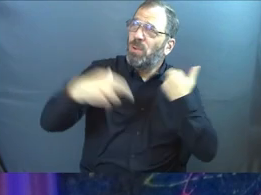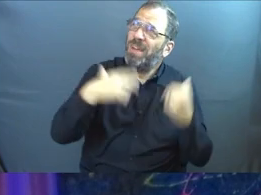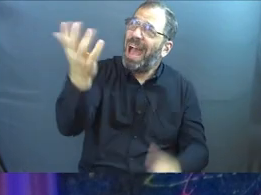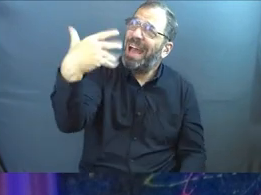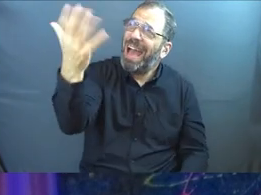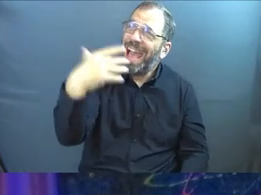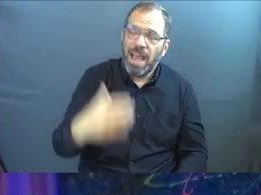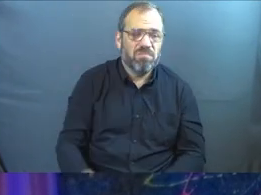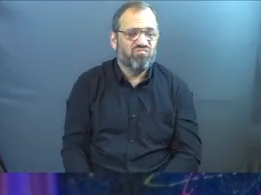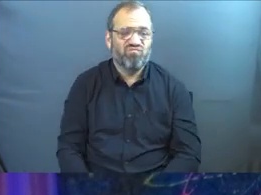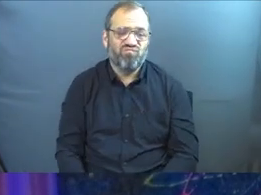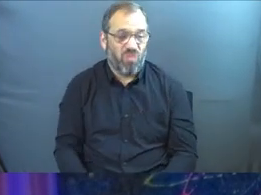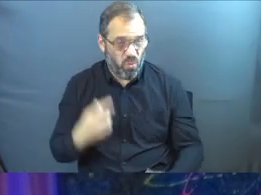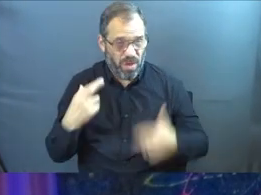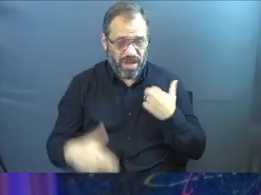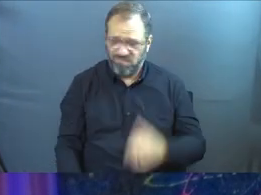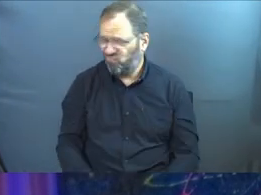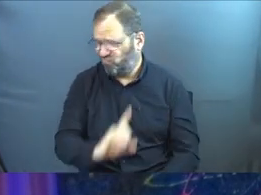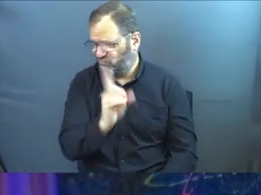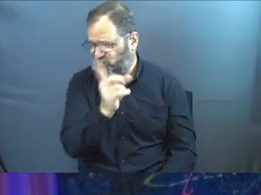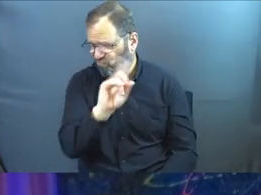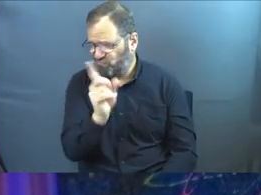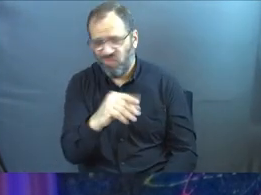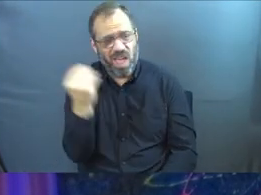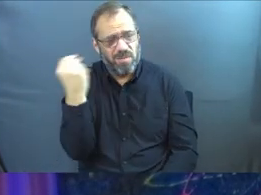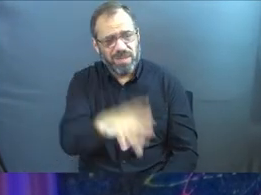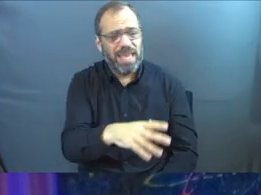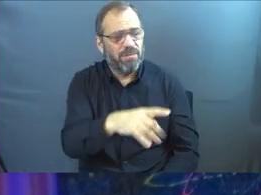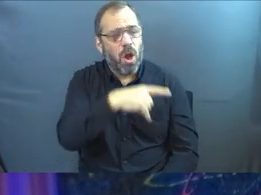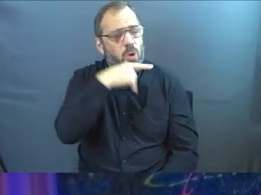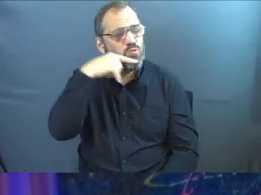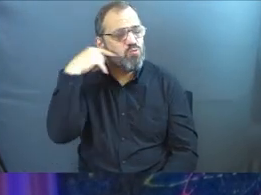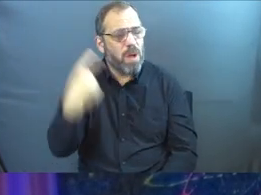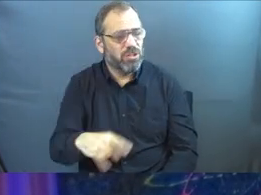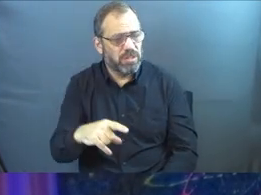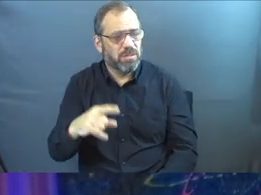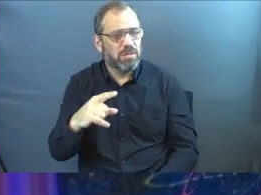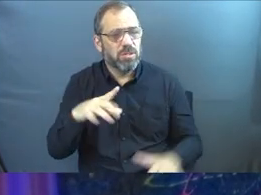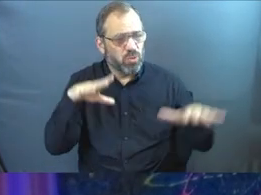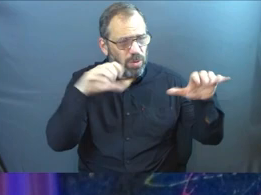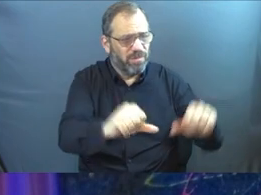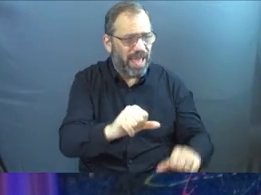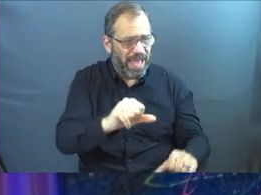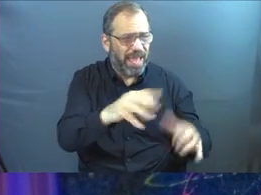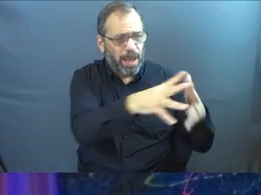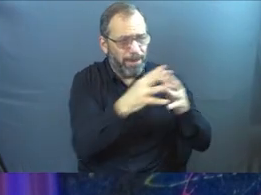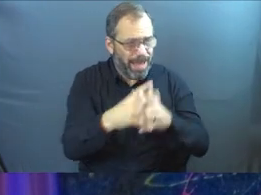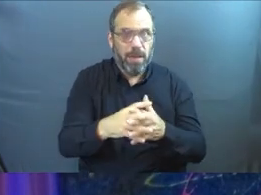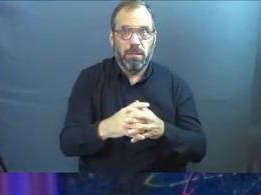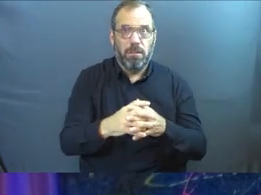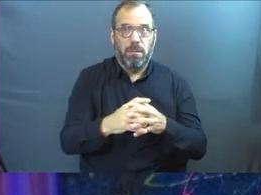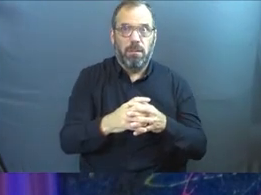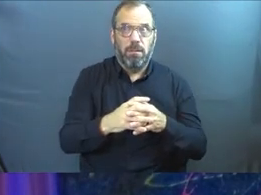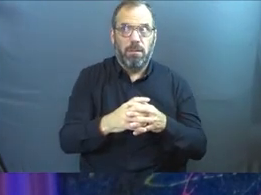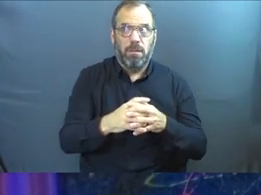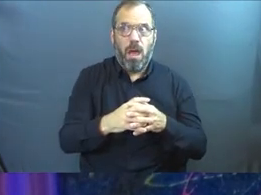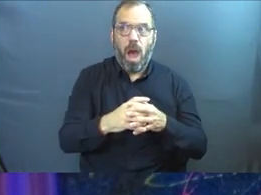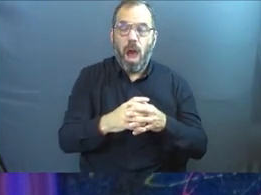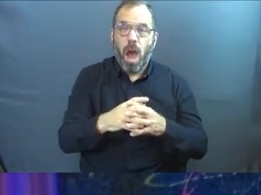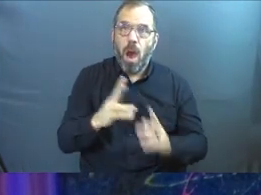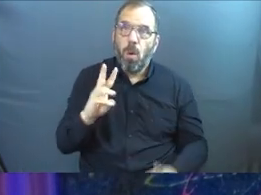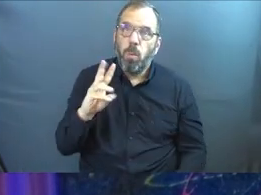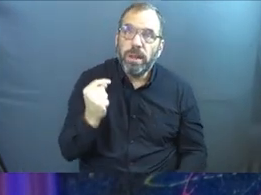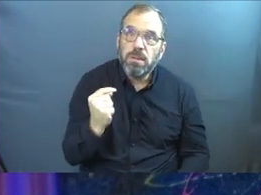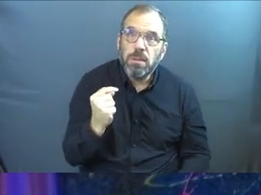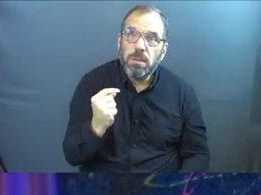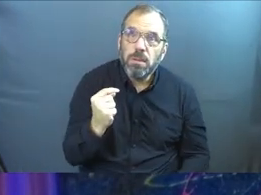here? And he says, instead of revival, I'm going to bring the Russians to invade. And that's a crazy thought. But there